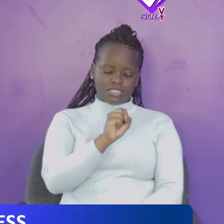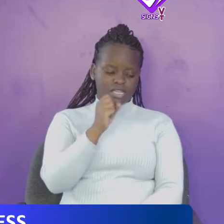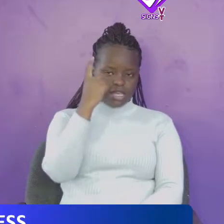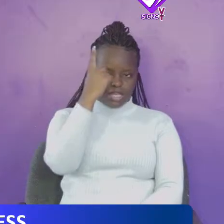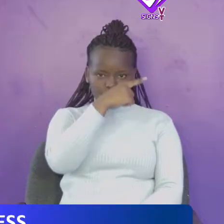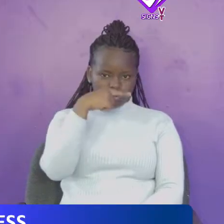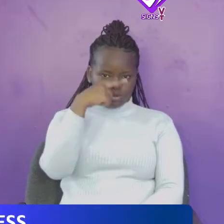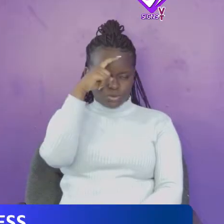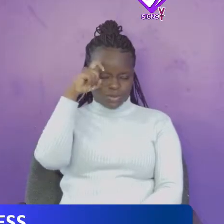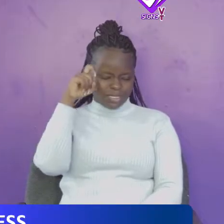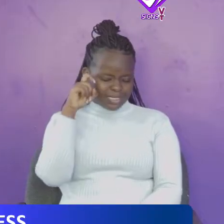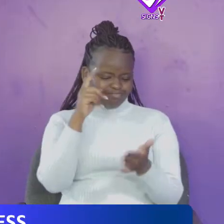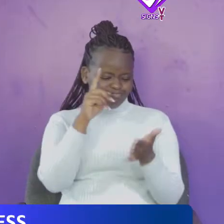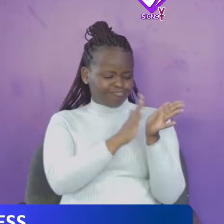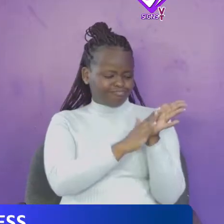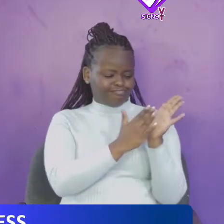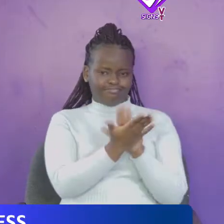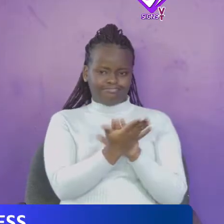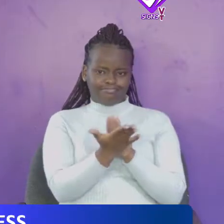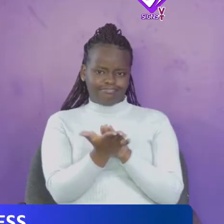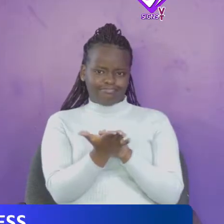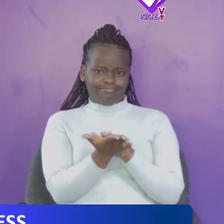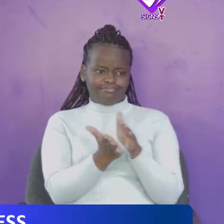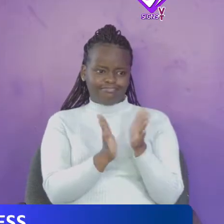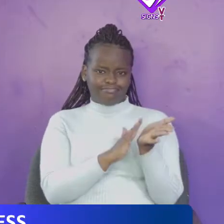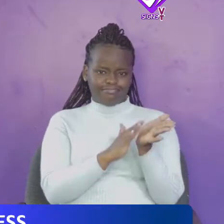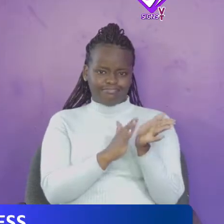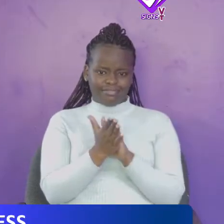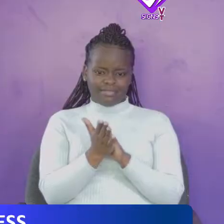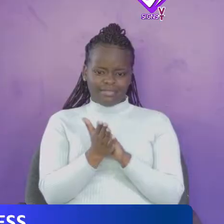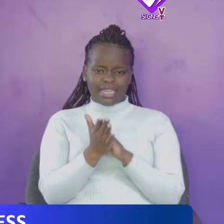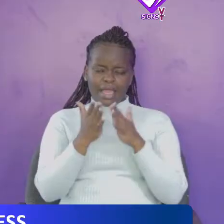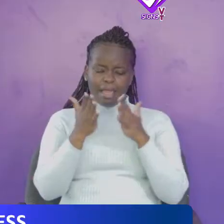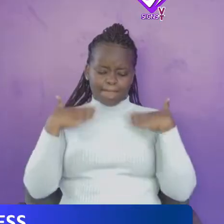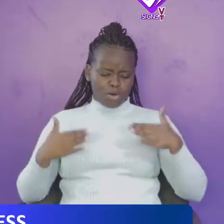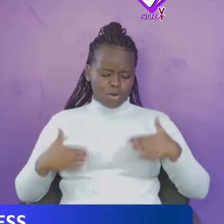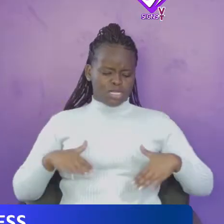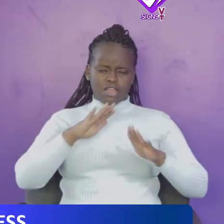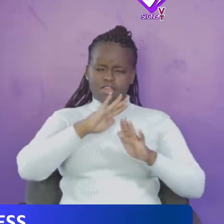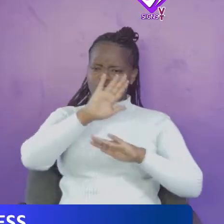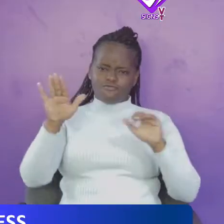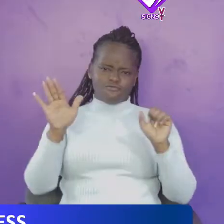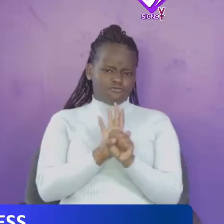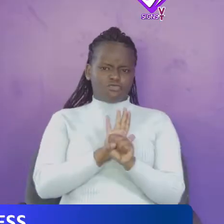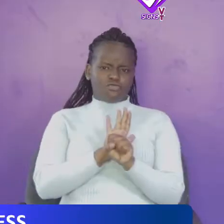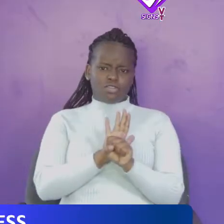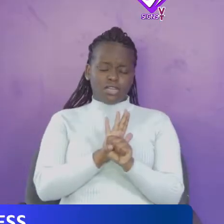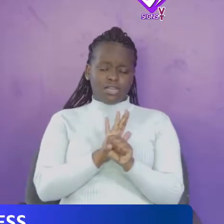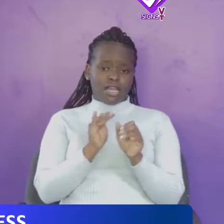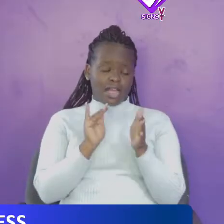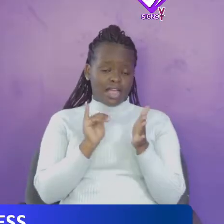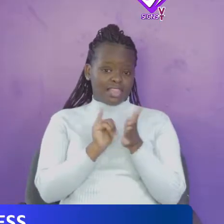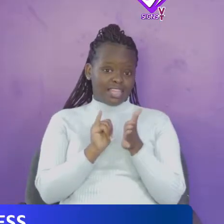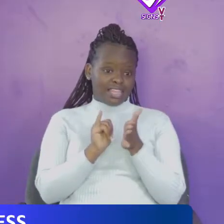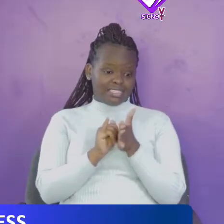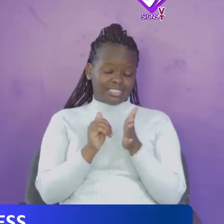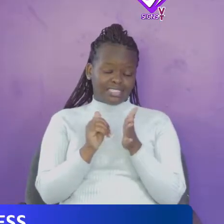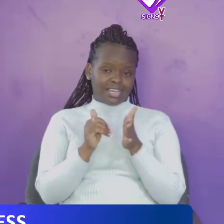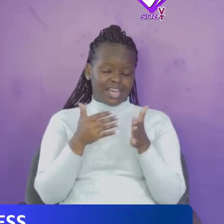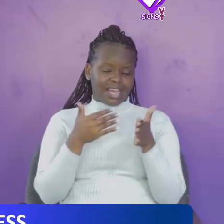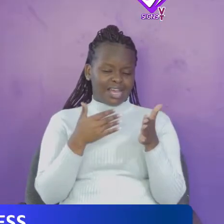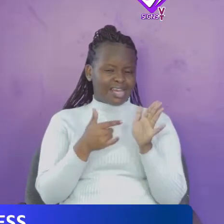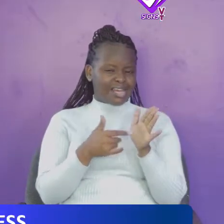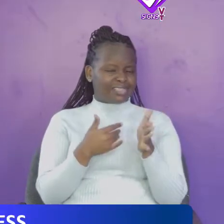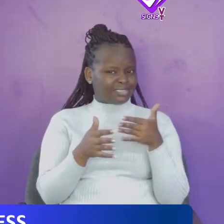and feet, and those other nether regions, or even the whole body. But whole body sweat could be a sign of an underlying